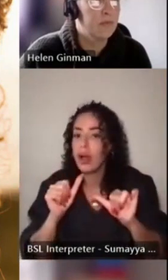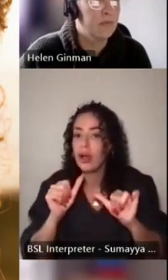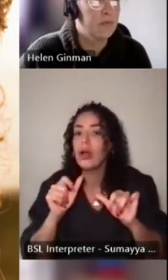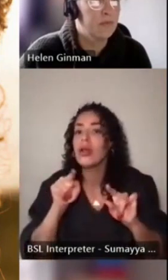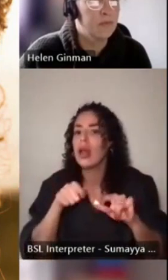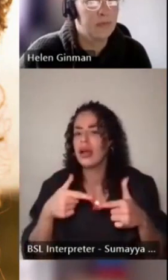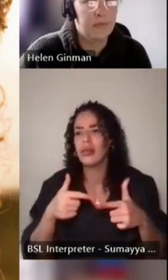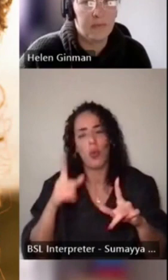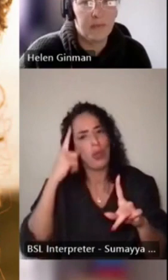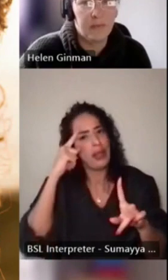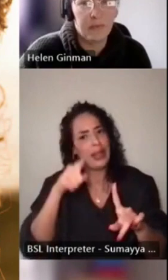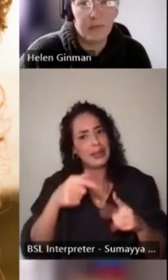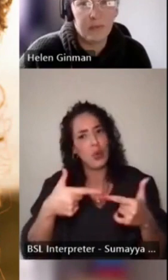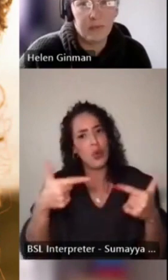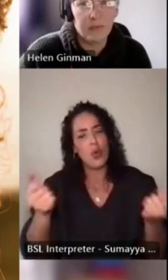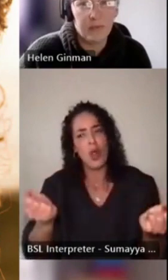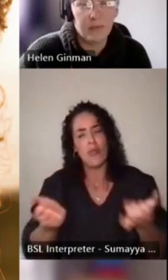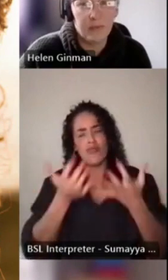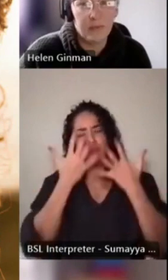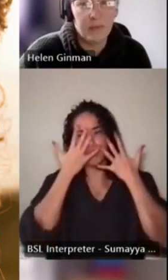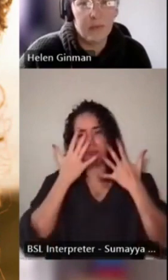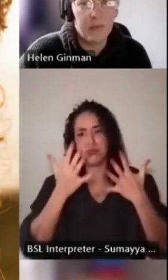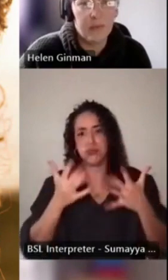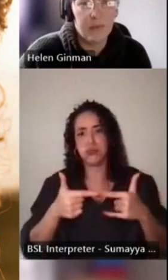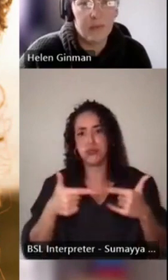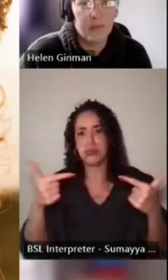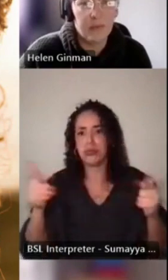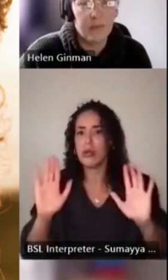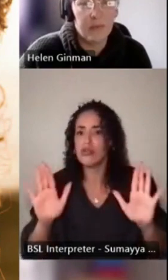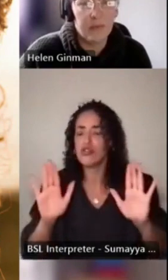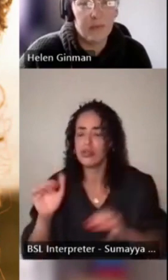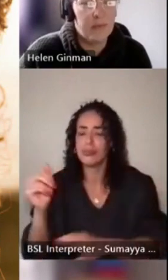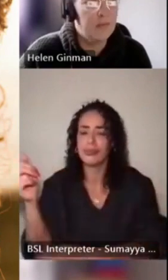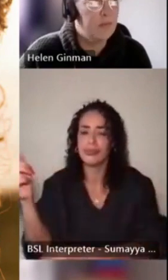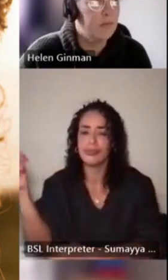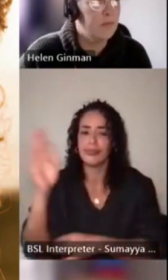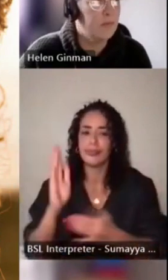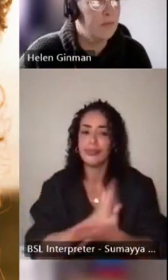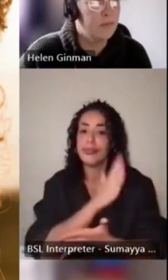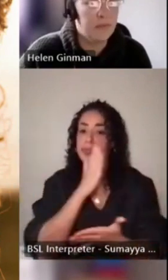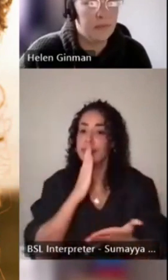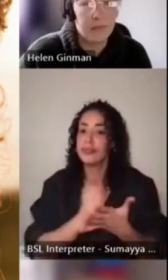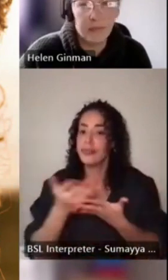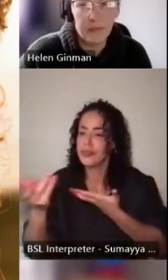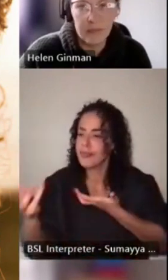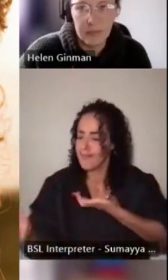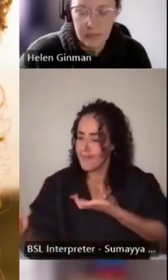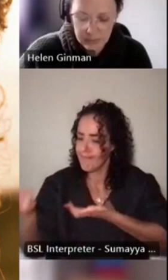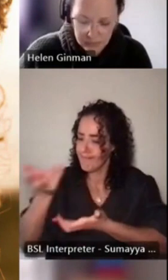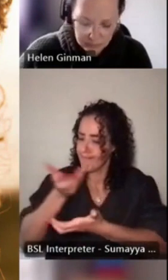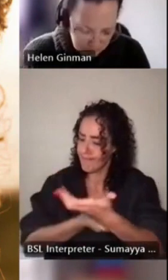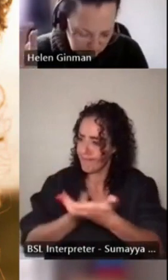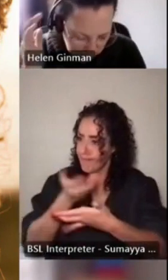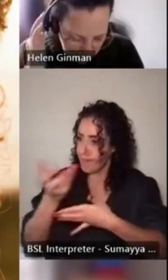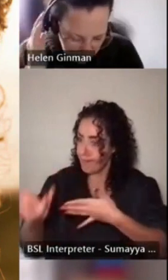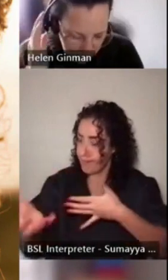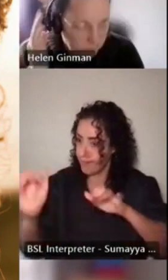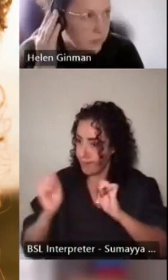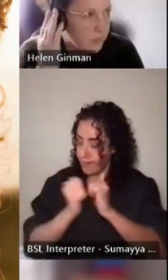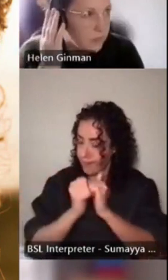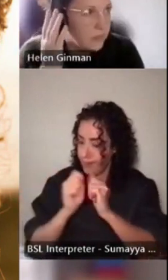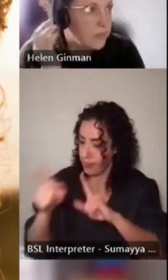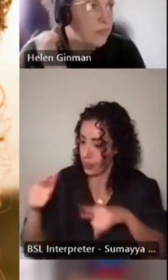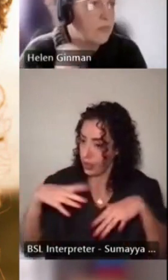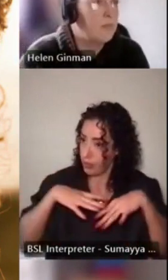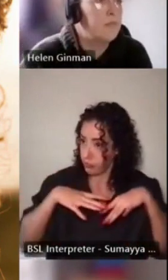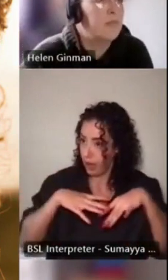for them, and actually that would be too much. So making sure that you compromise between the two, and if you do need to have a break